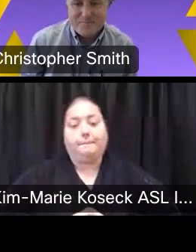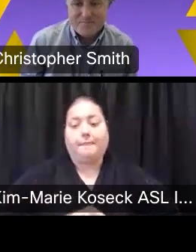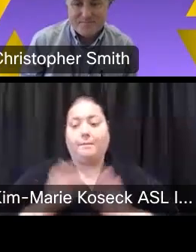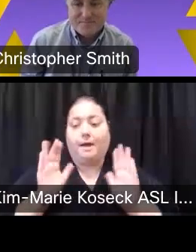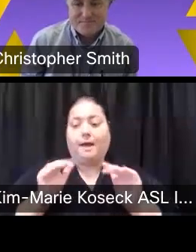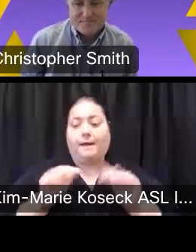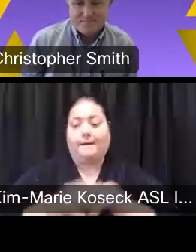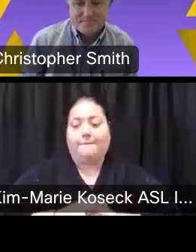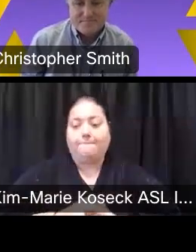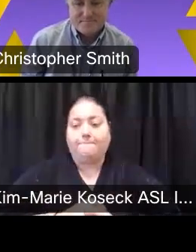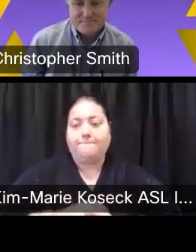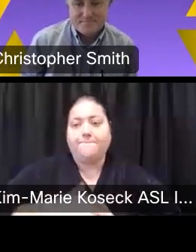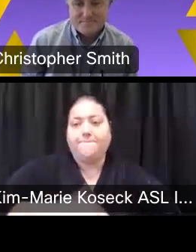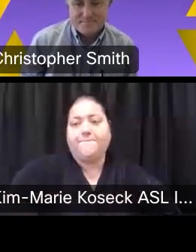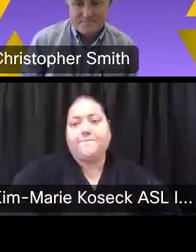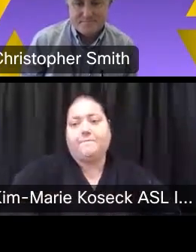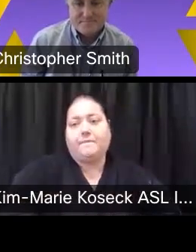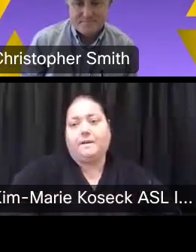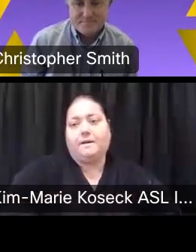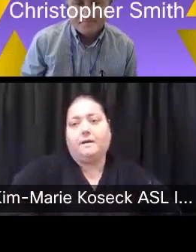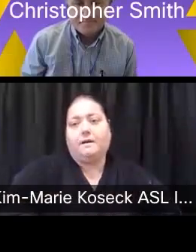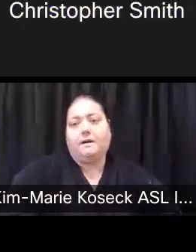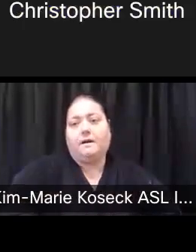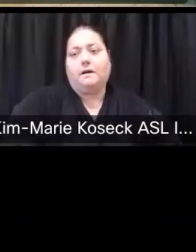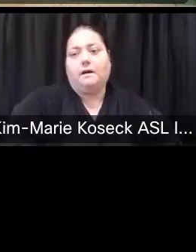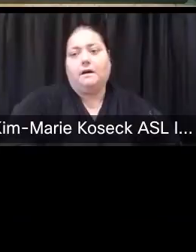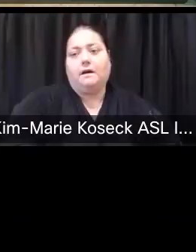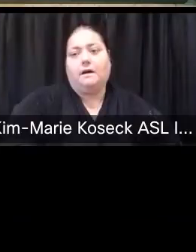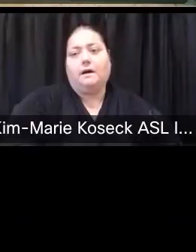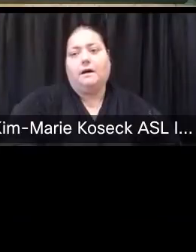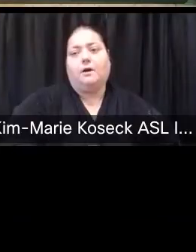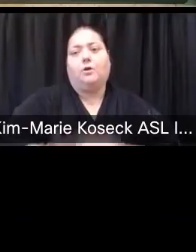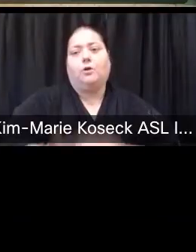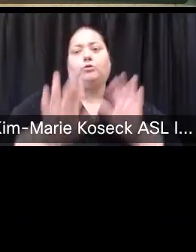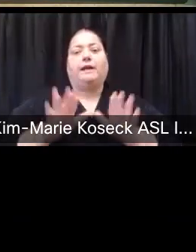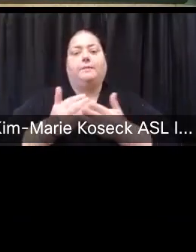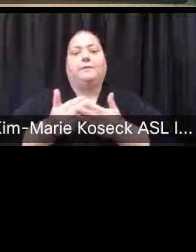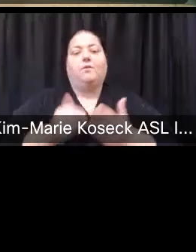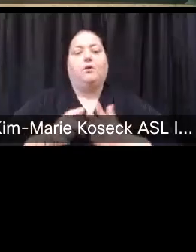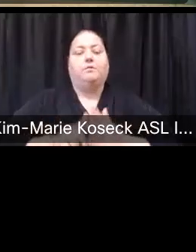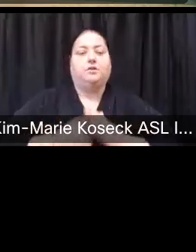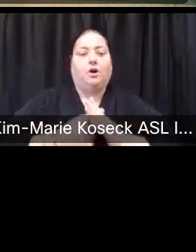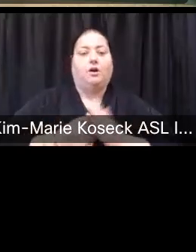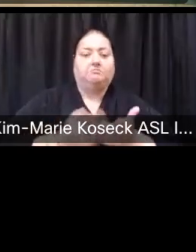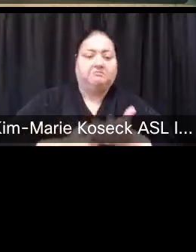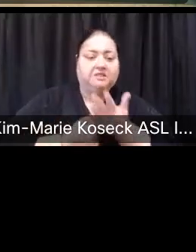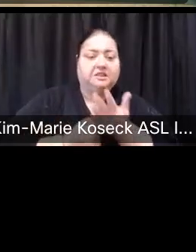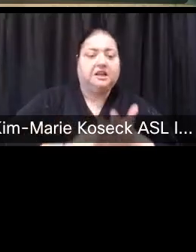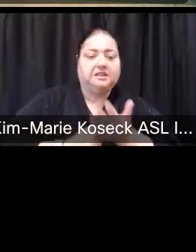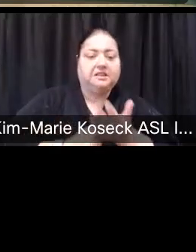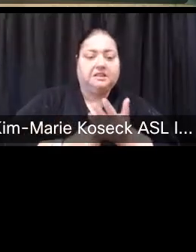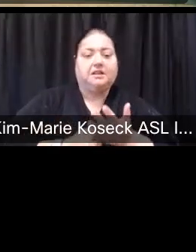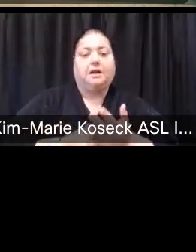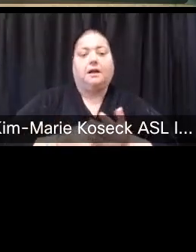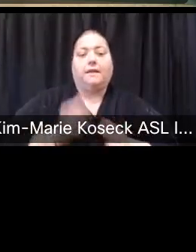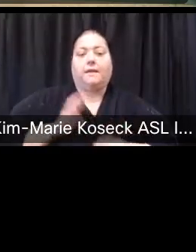Bye-bye. Bye-bye. Okay. Great. So before we get into a discussion of the board's